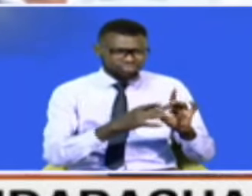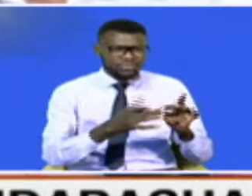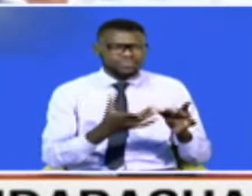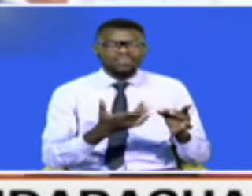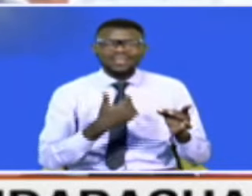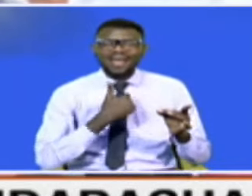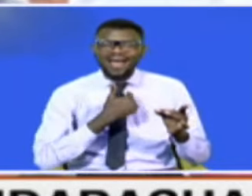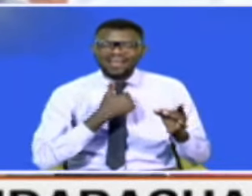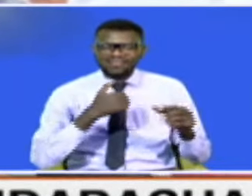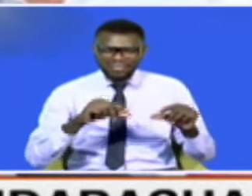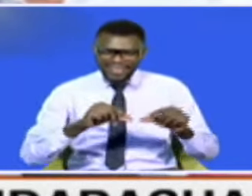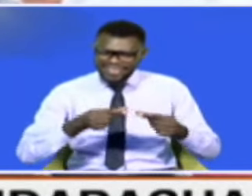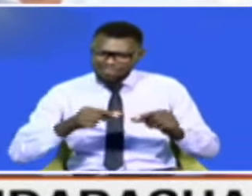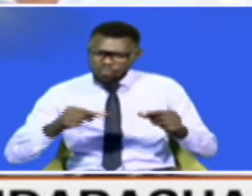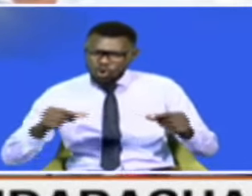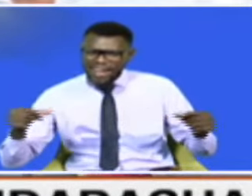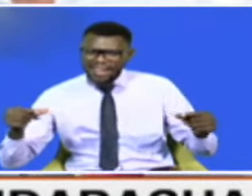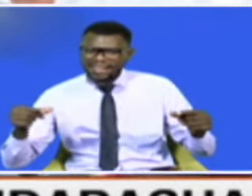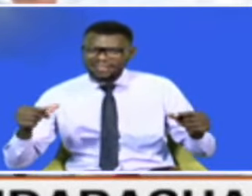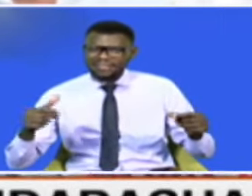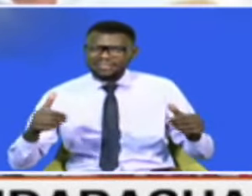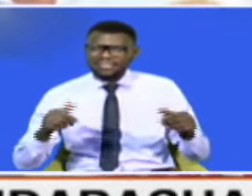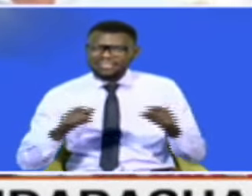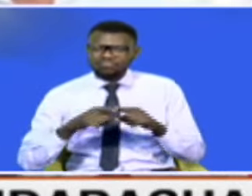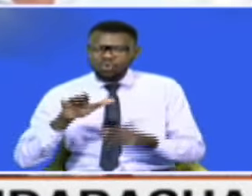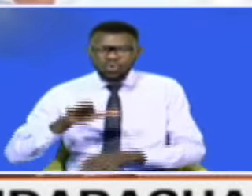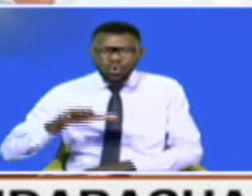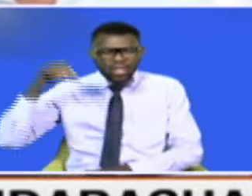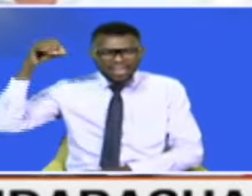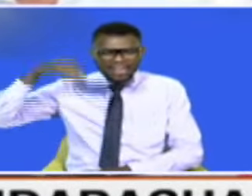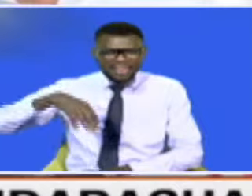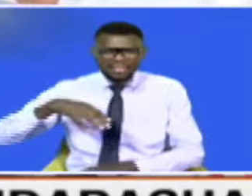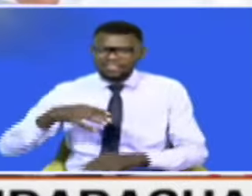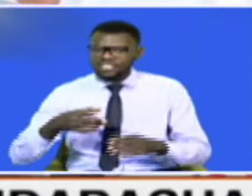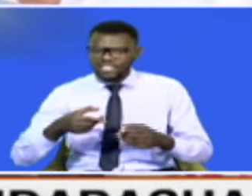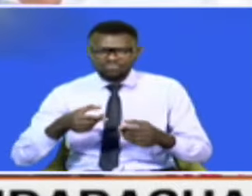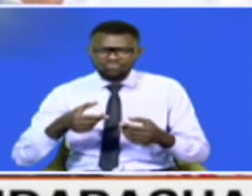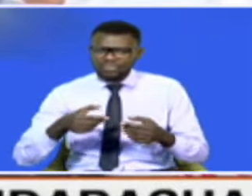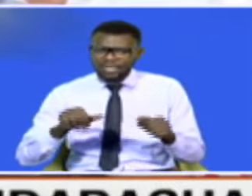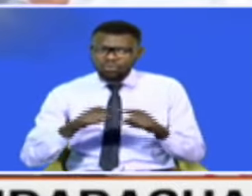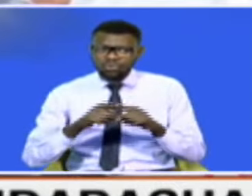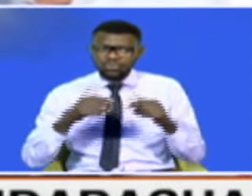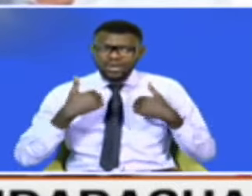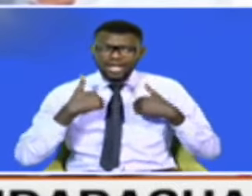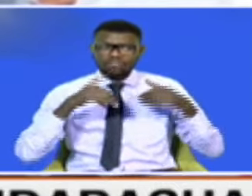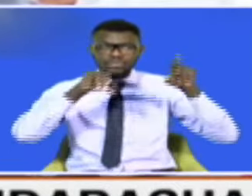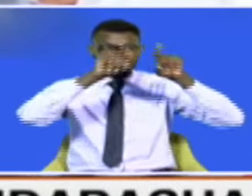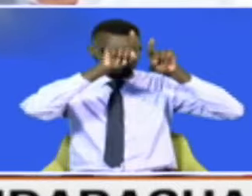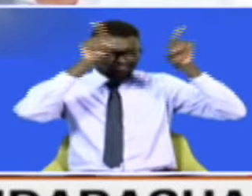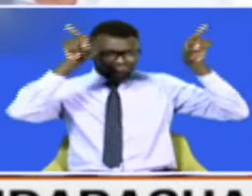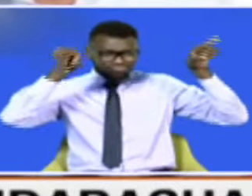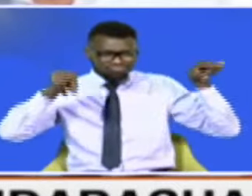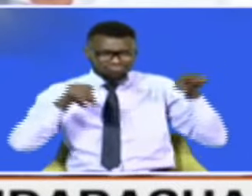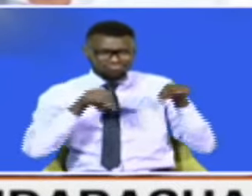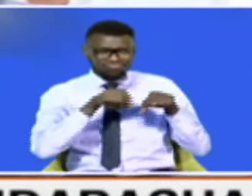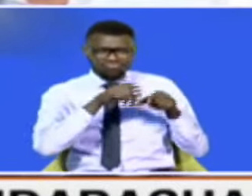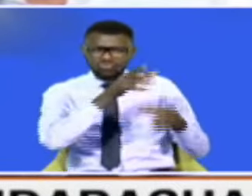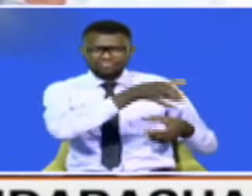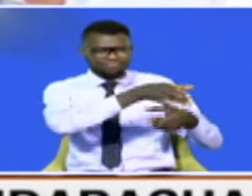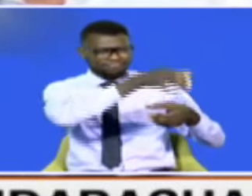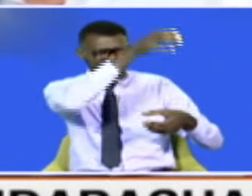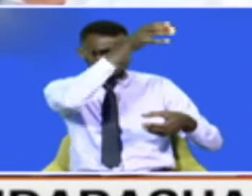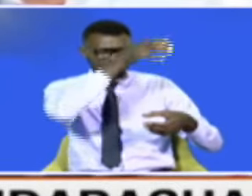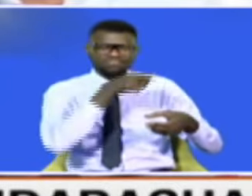cable, earthing, low voltage and high tension fuses, and the transformer were intact.